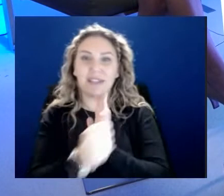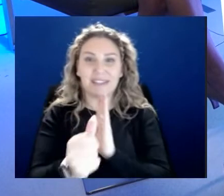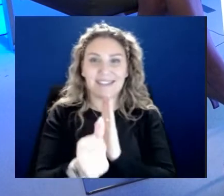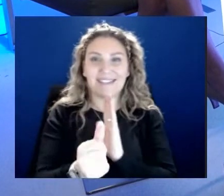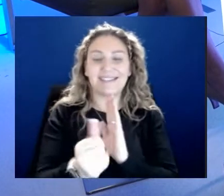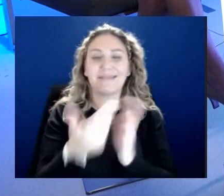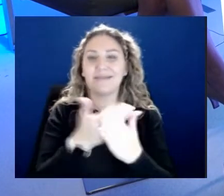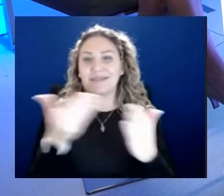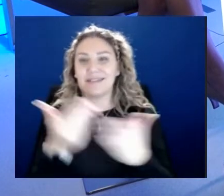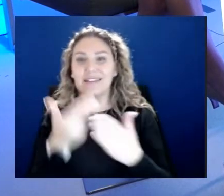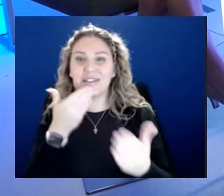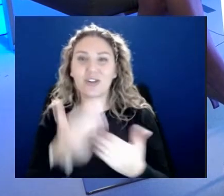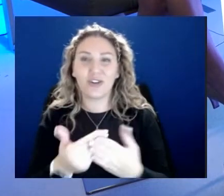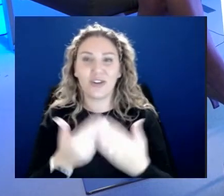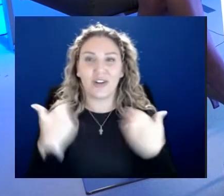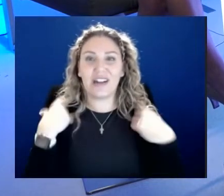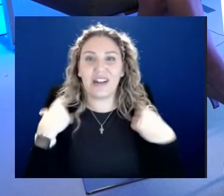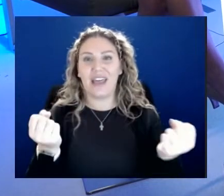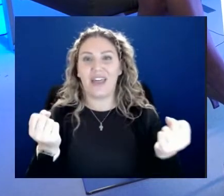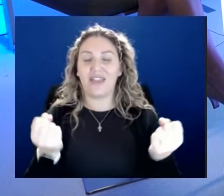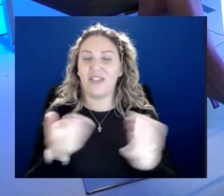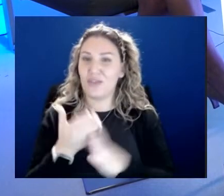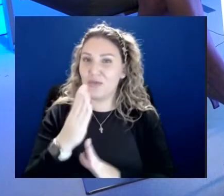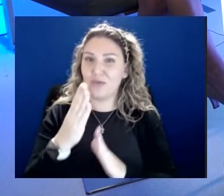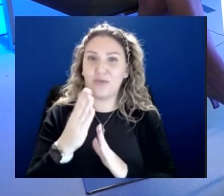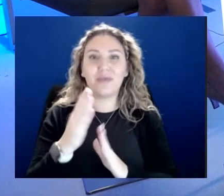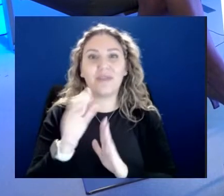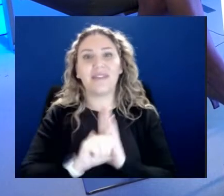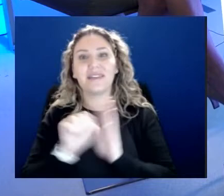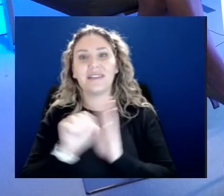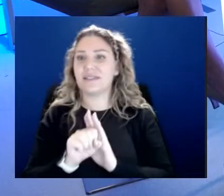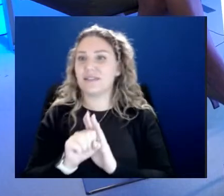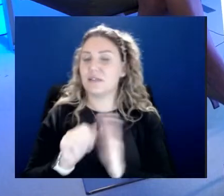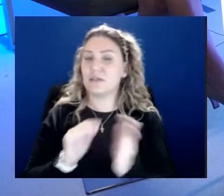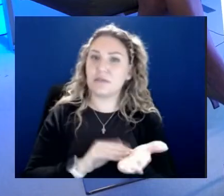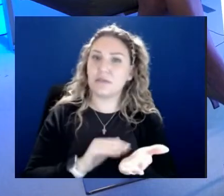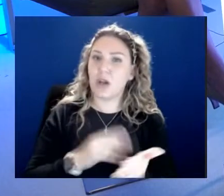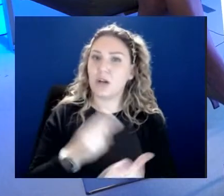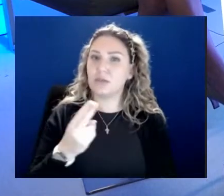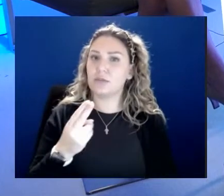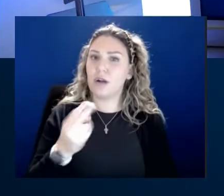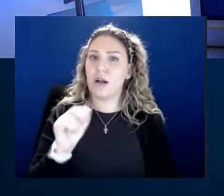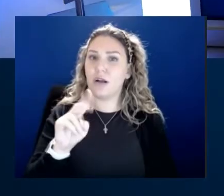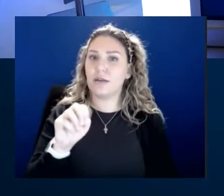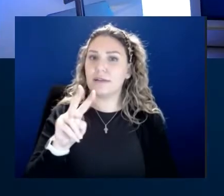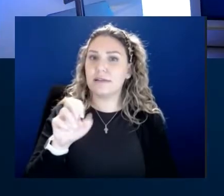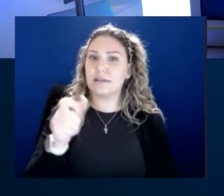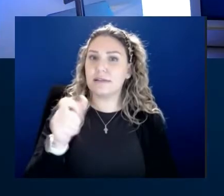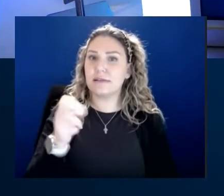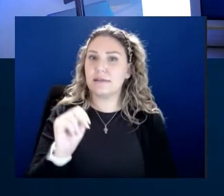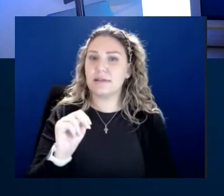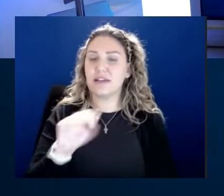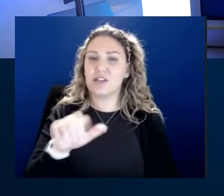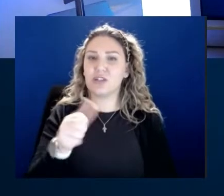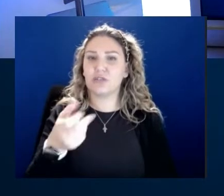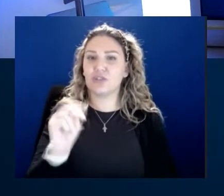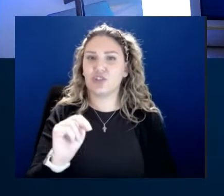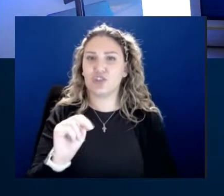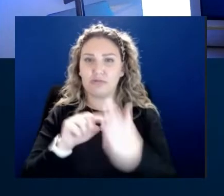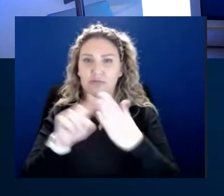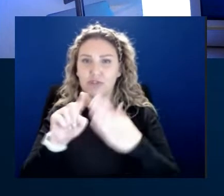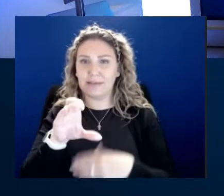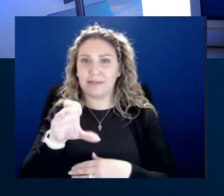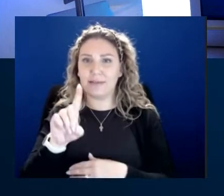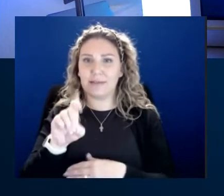Yes. And move you forward through that season. Dr. Hawkinson, a couple questions for you. Gene says he just checked the CDC community transmission map of the U.S. and it said